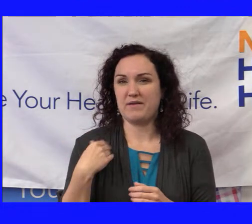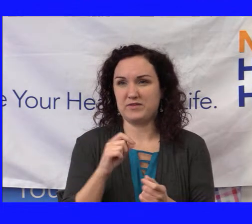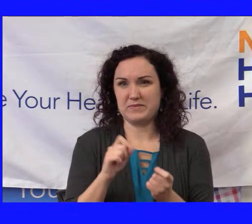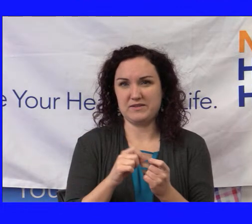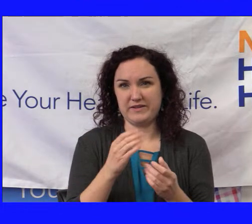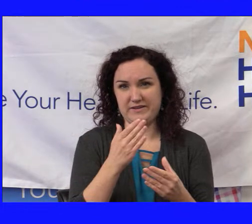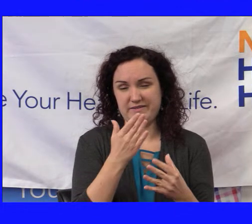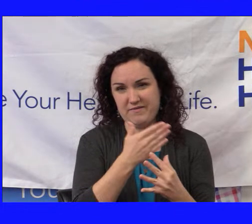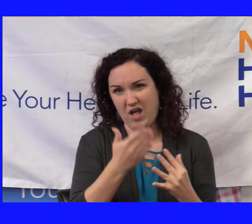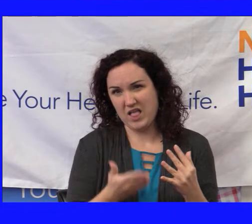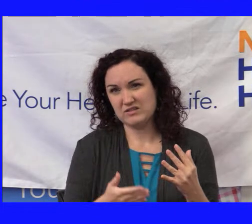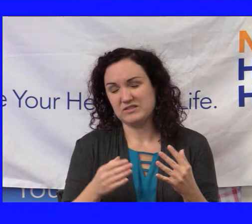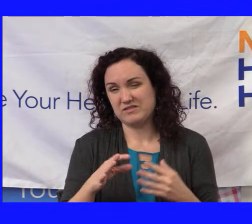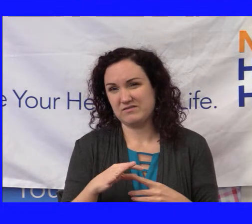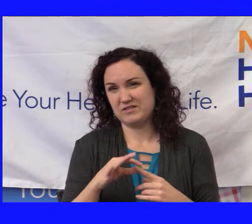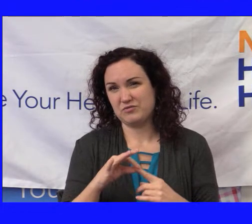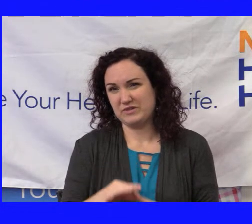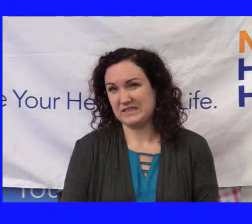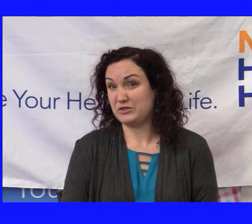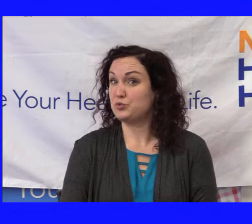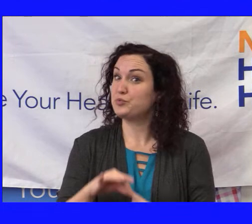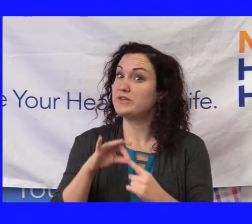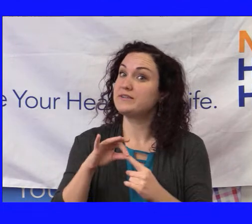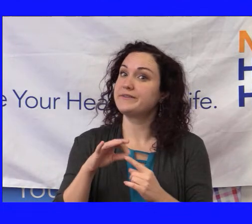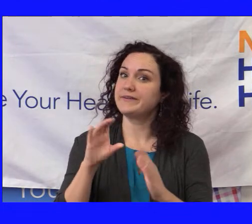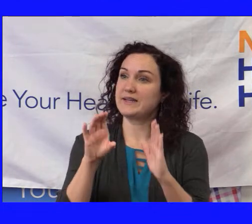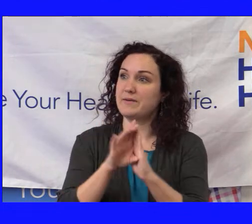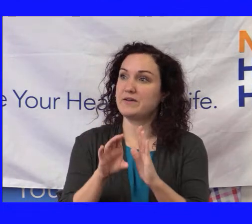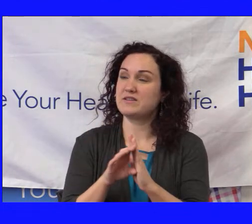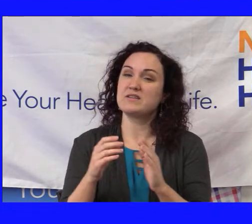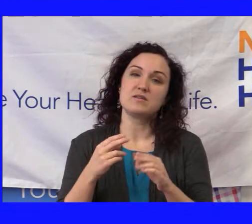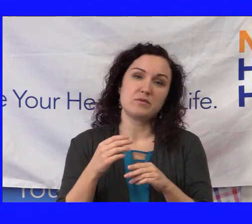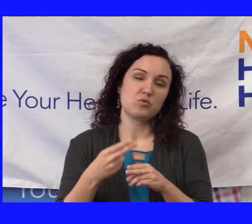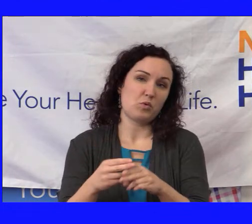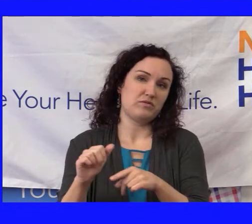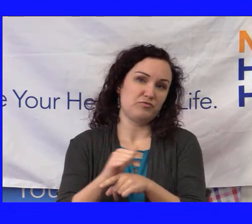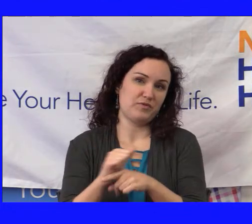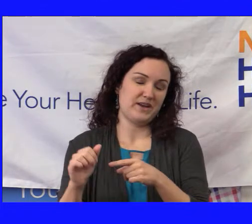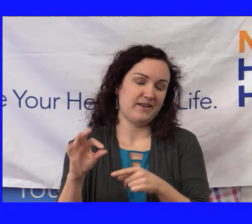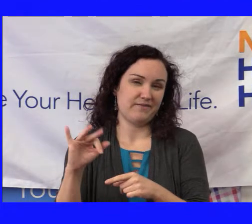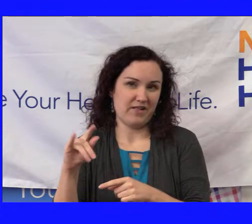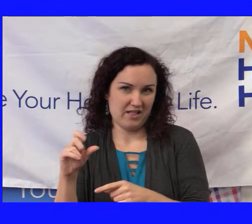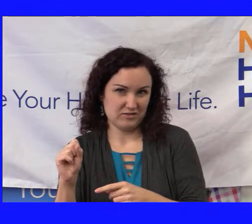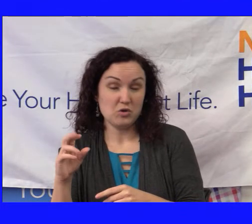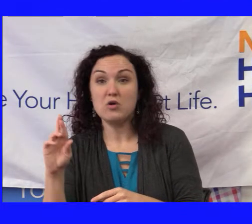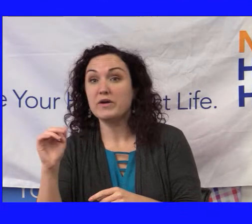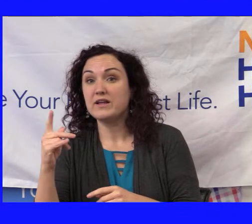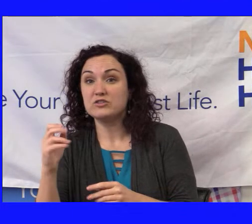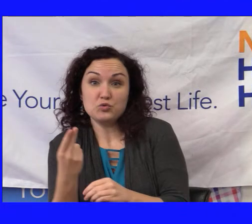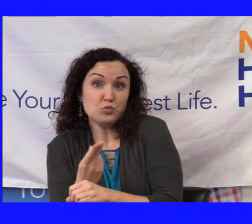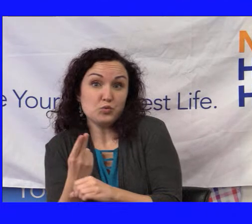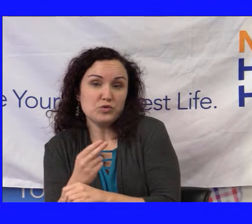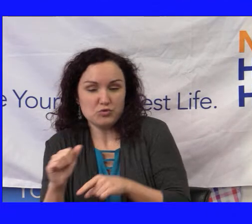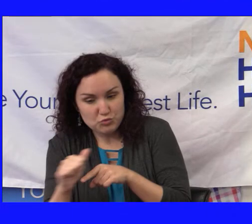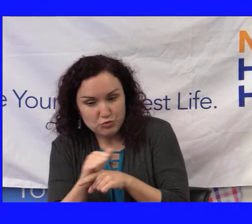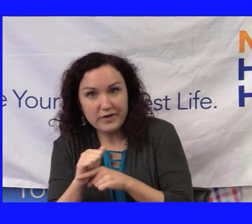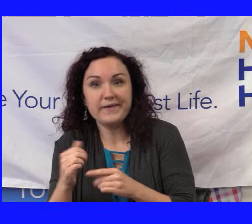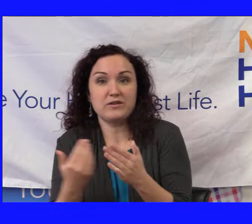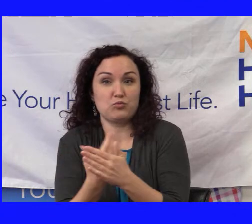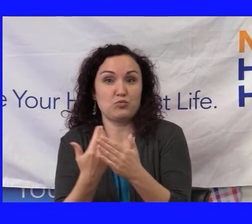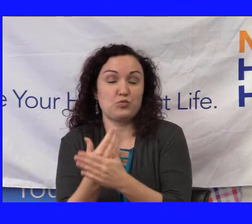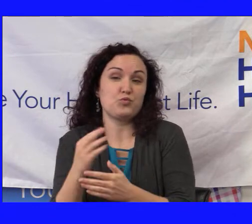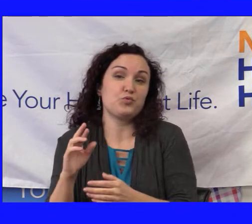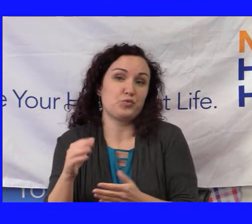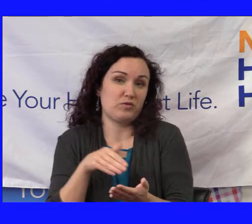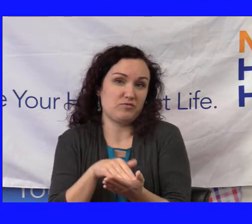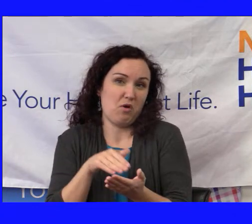that are very unique to those images. Some are called training files, which radiologists use to train some of their residents. Those are unique